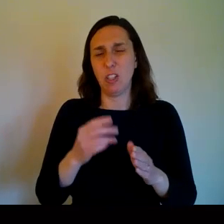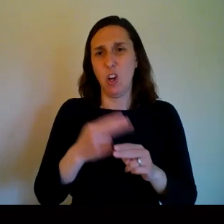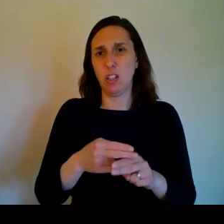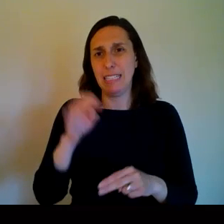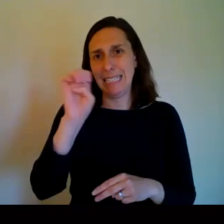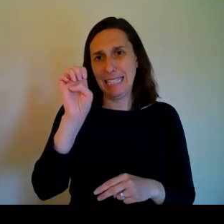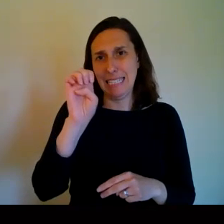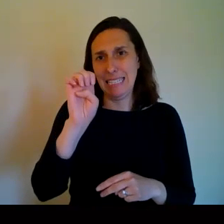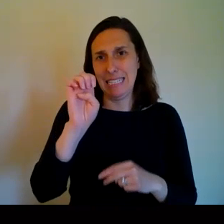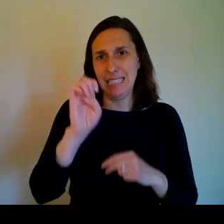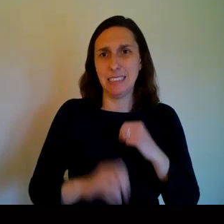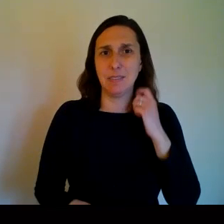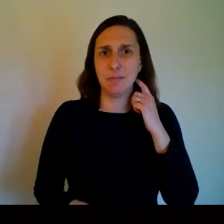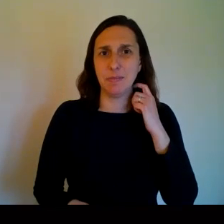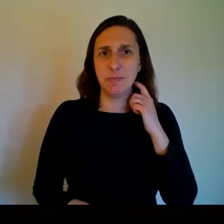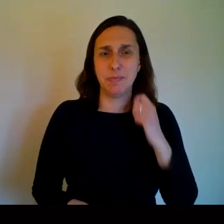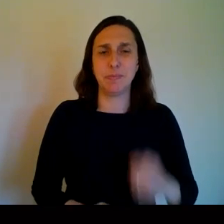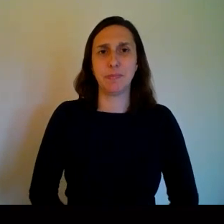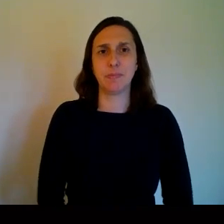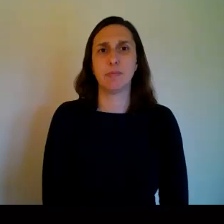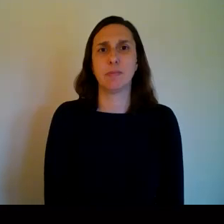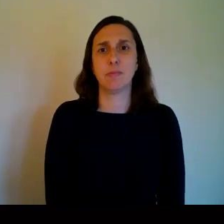with, oops,